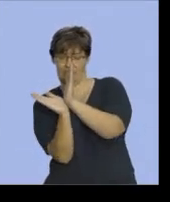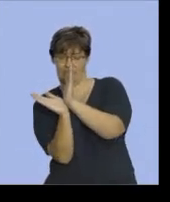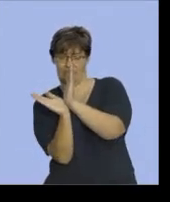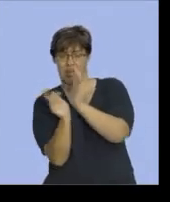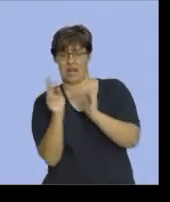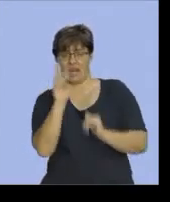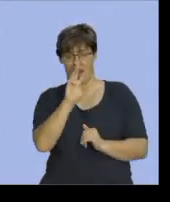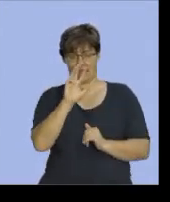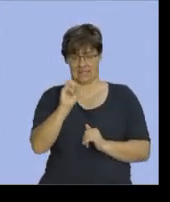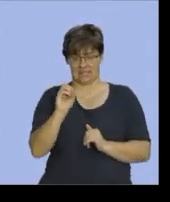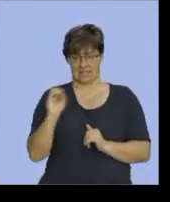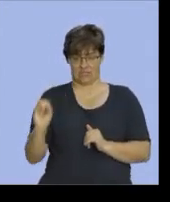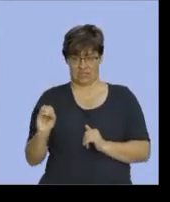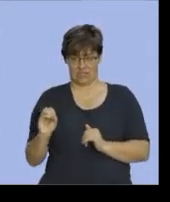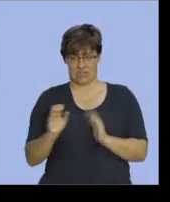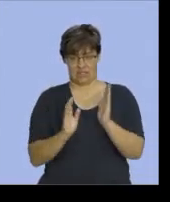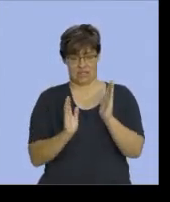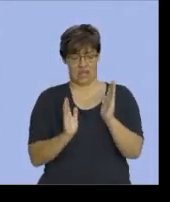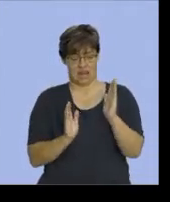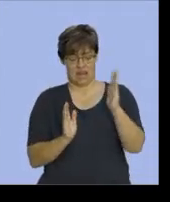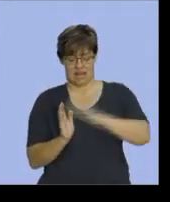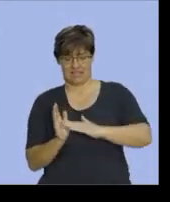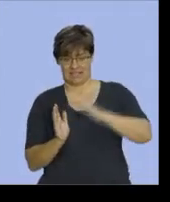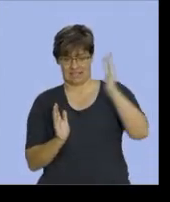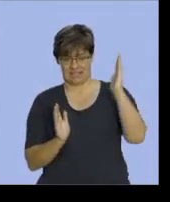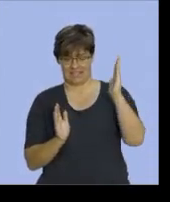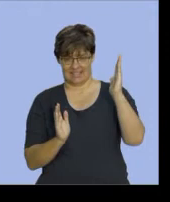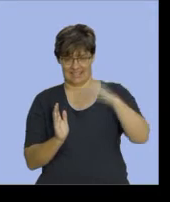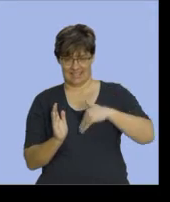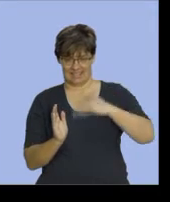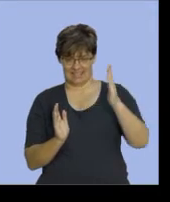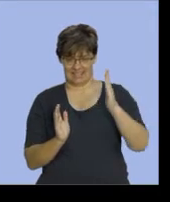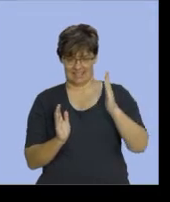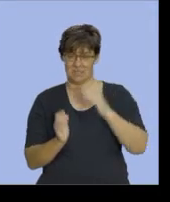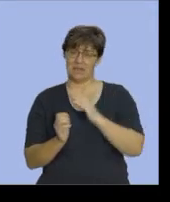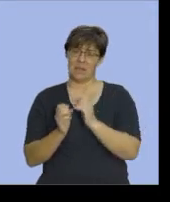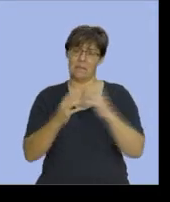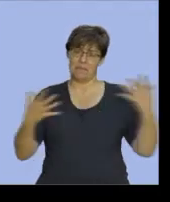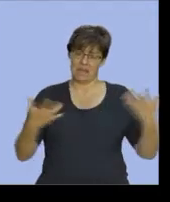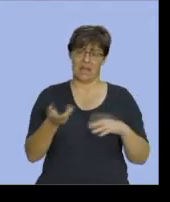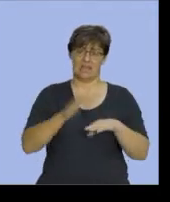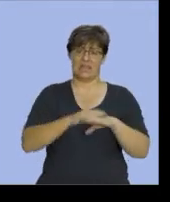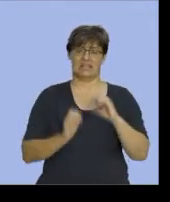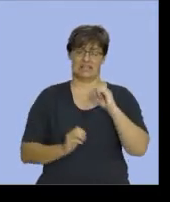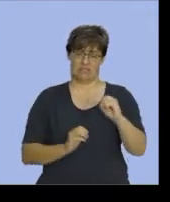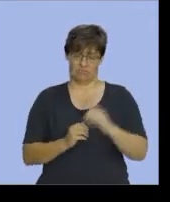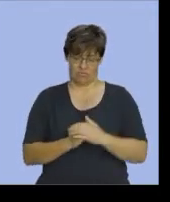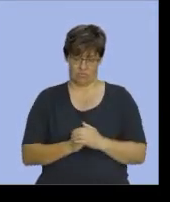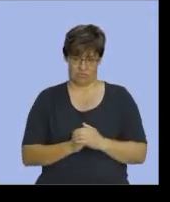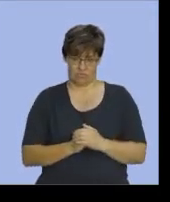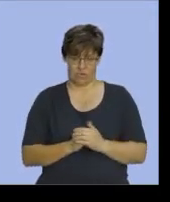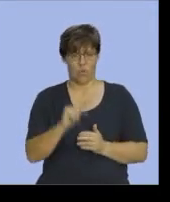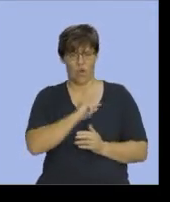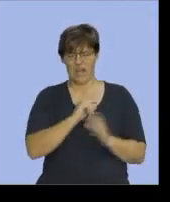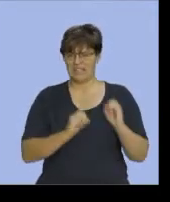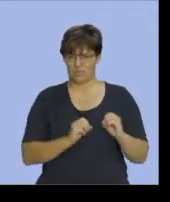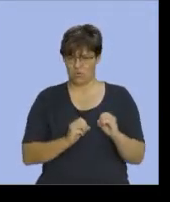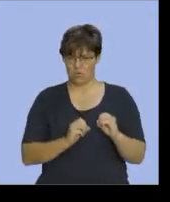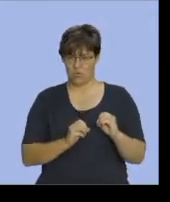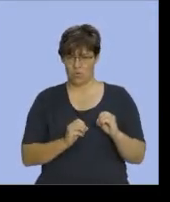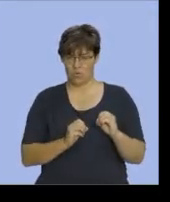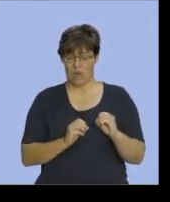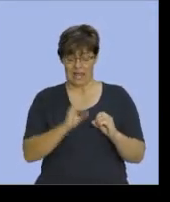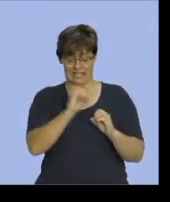between 90 degrees, which is less than 90, but greater than 0 degrees. Why